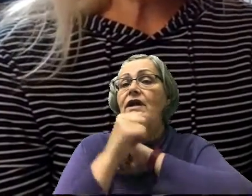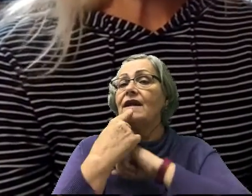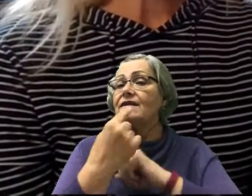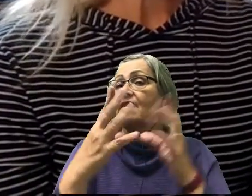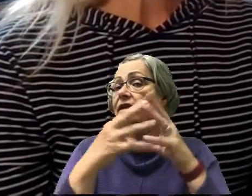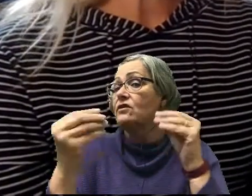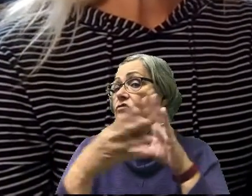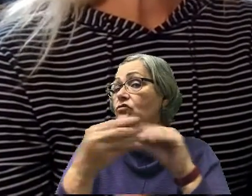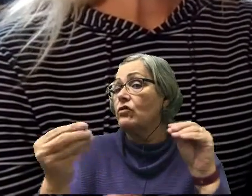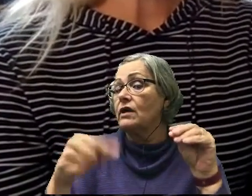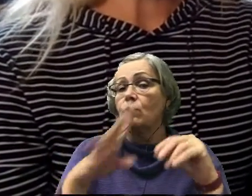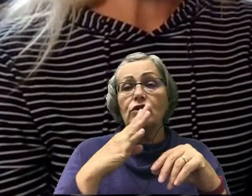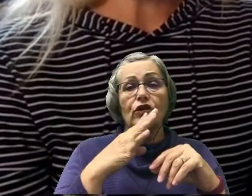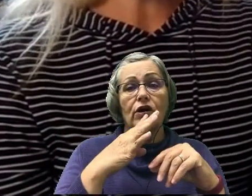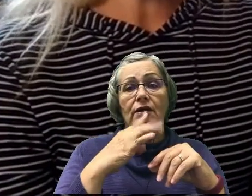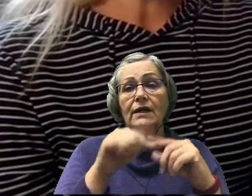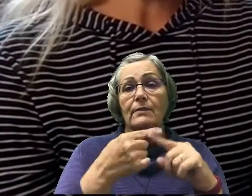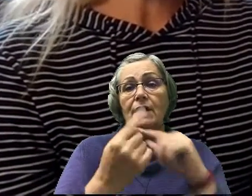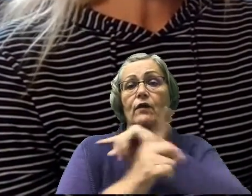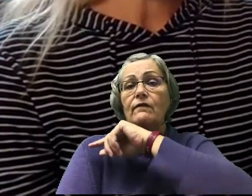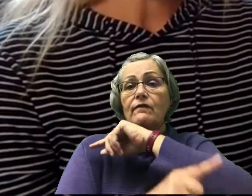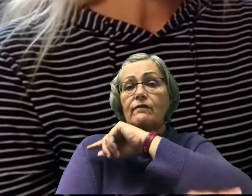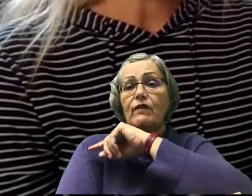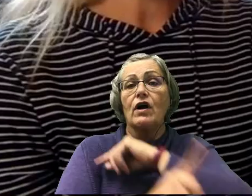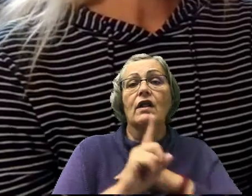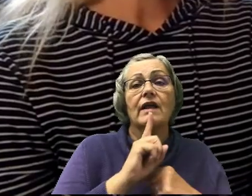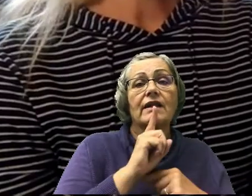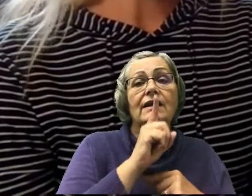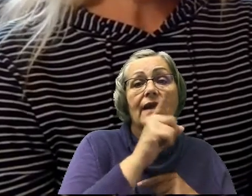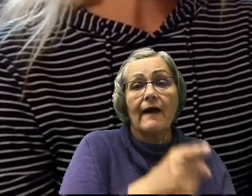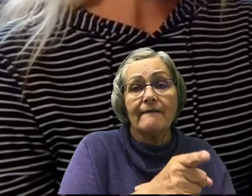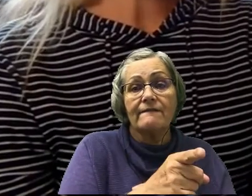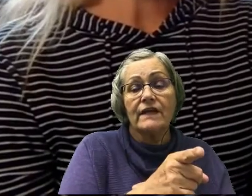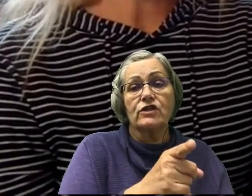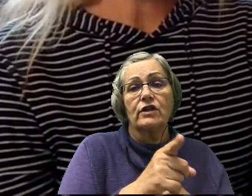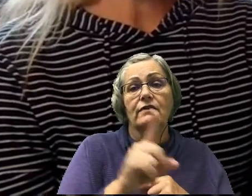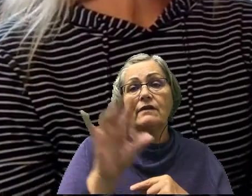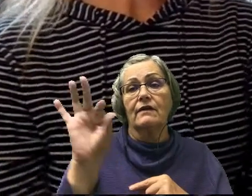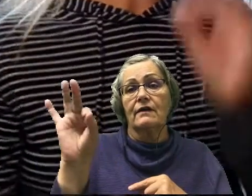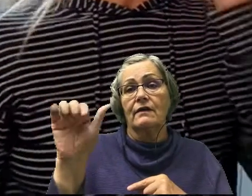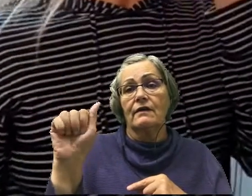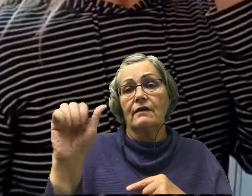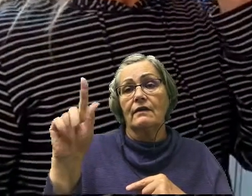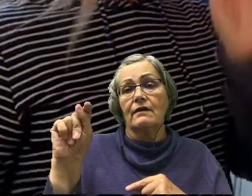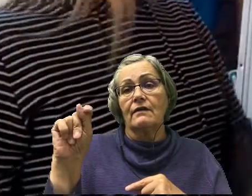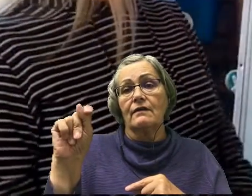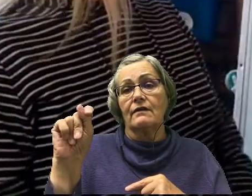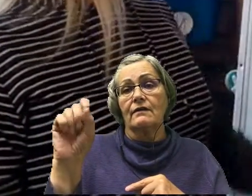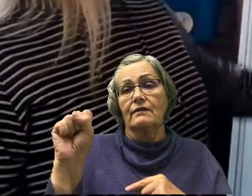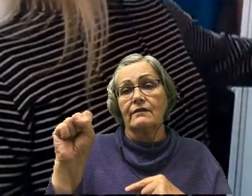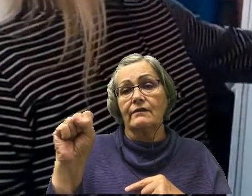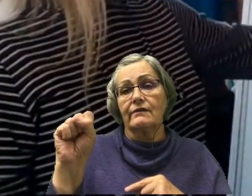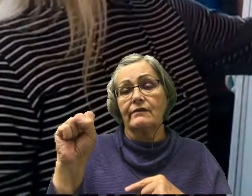story. We're talking about fall and nonfiction facts. Okay? All right.